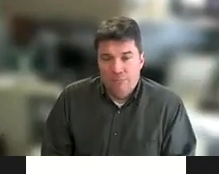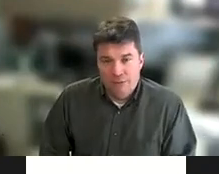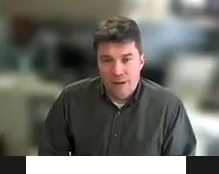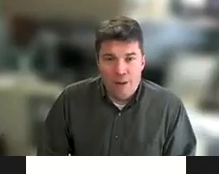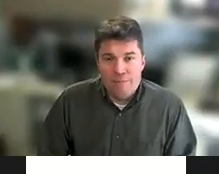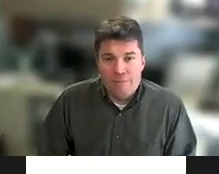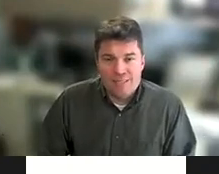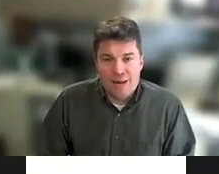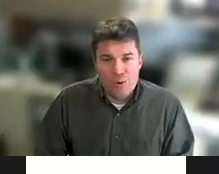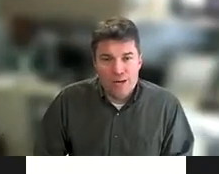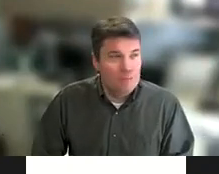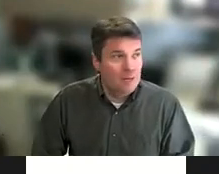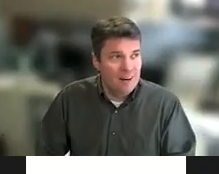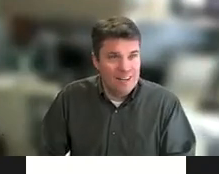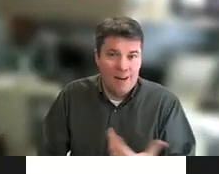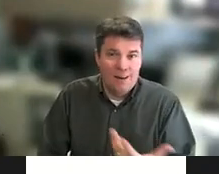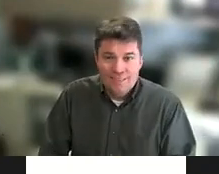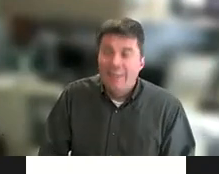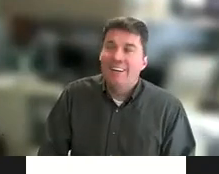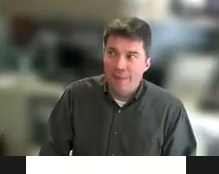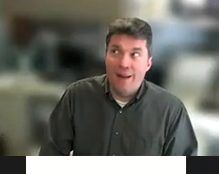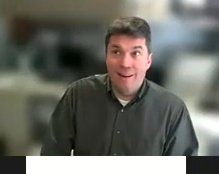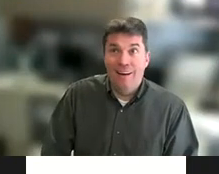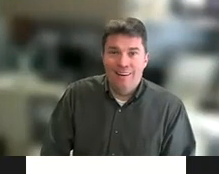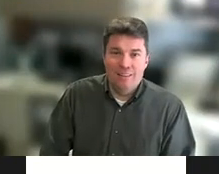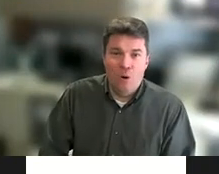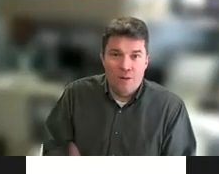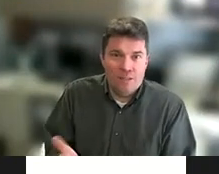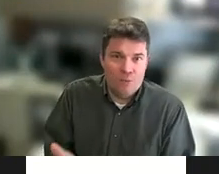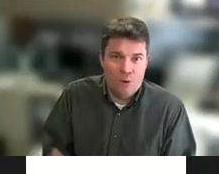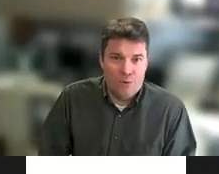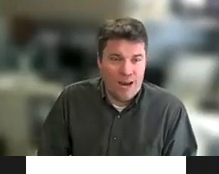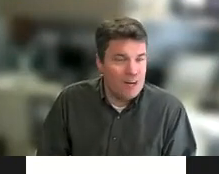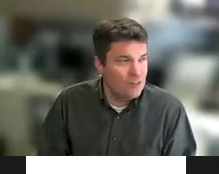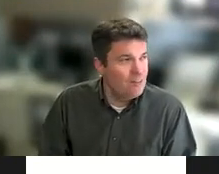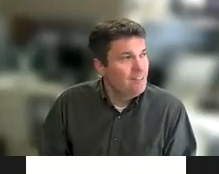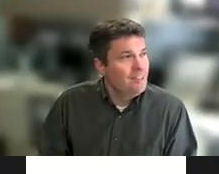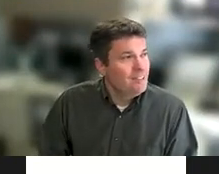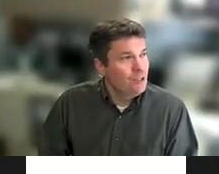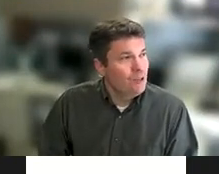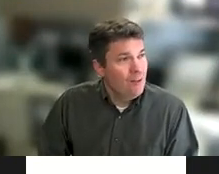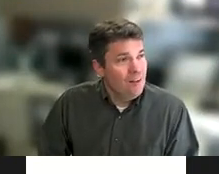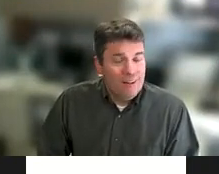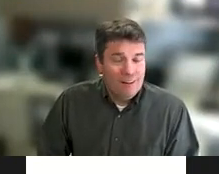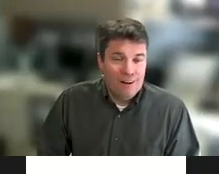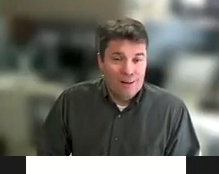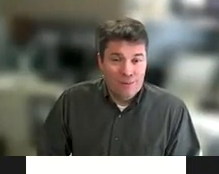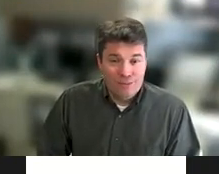anything. I probably missed that point, but at least I smile. Hopefully it's the appropriate reaction.